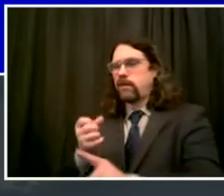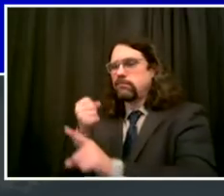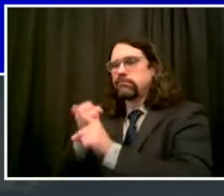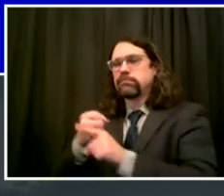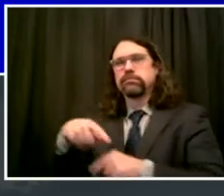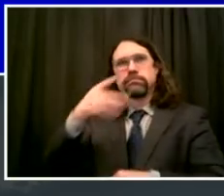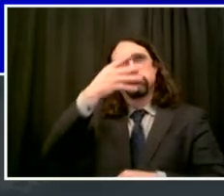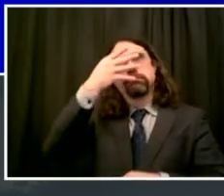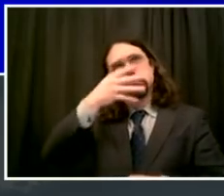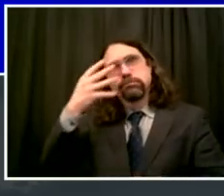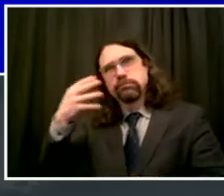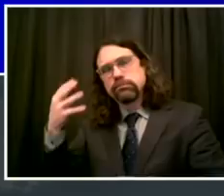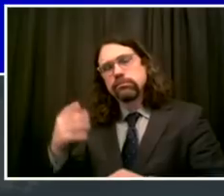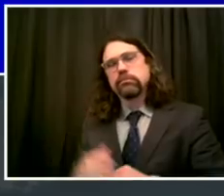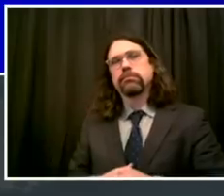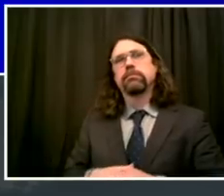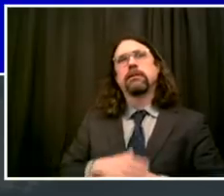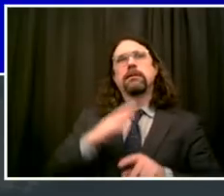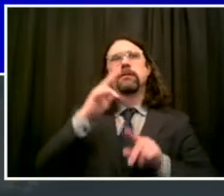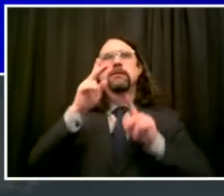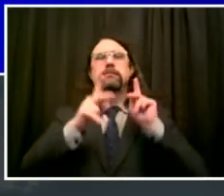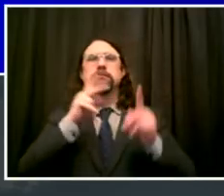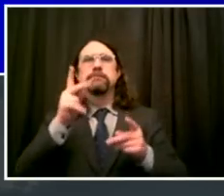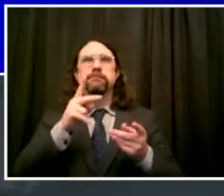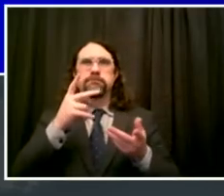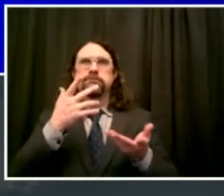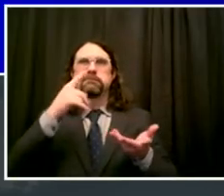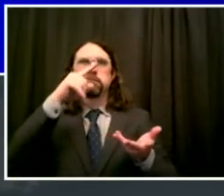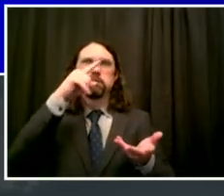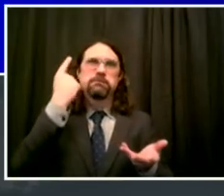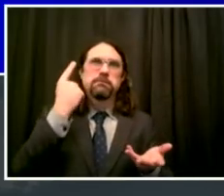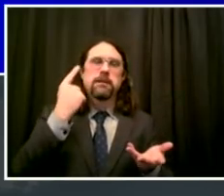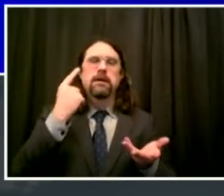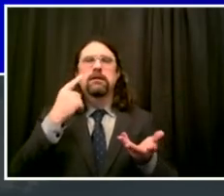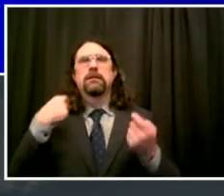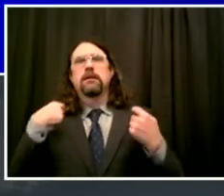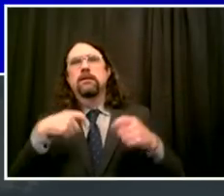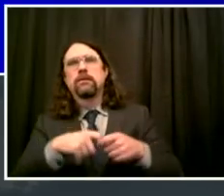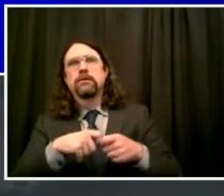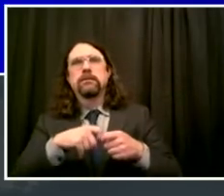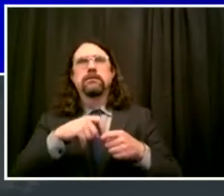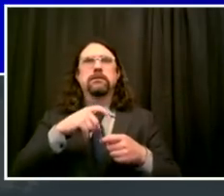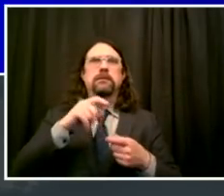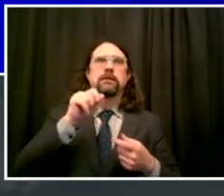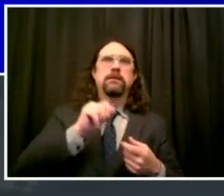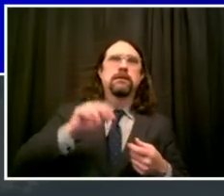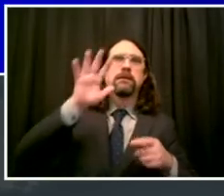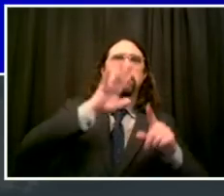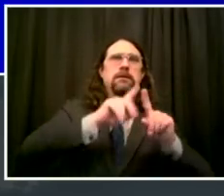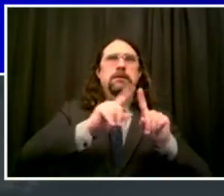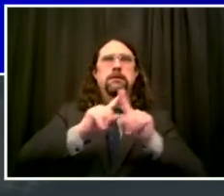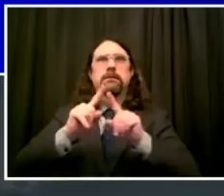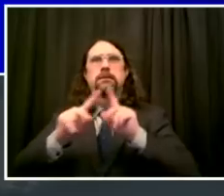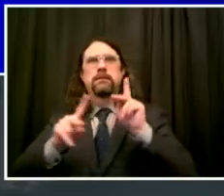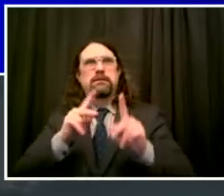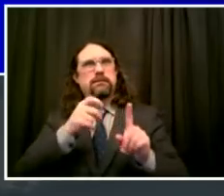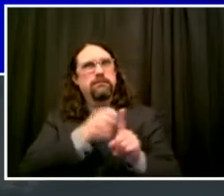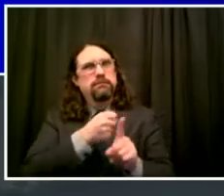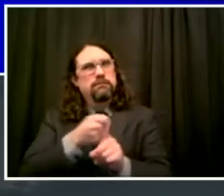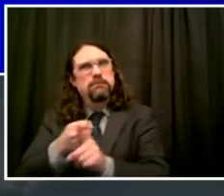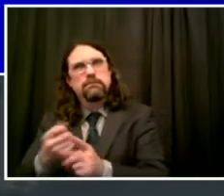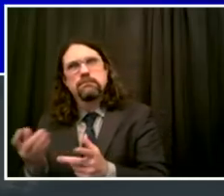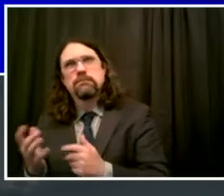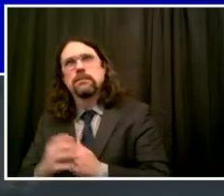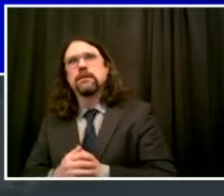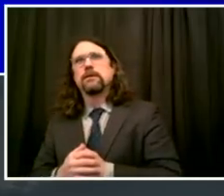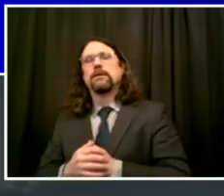many cases, small businesses that had the most tenuous financial situation even before the coronavirus. We've got to help